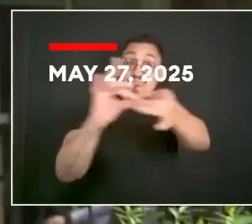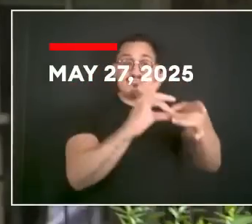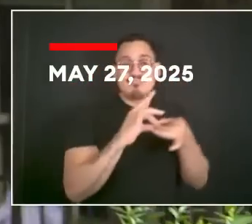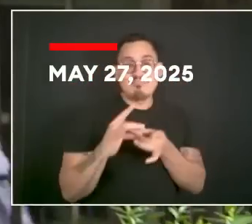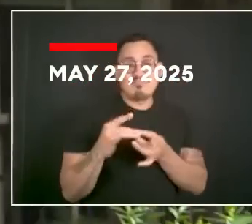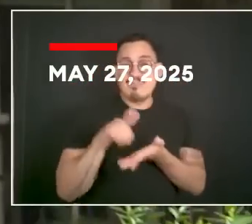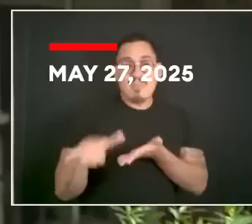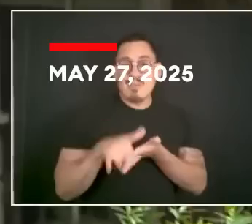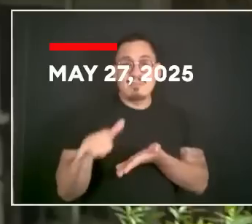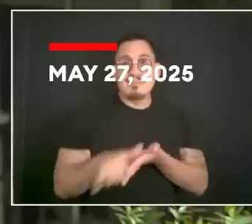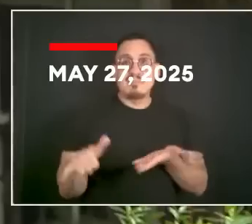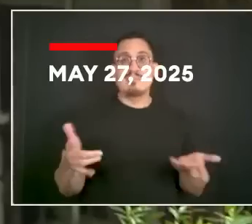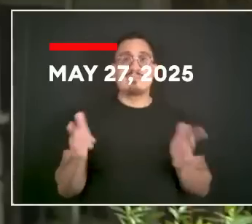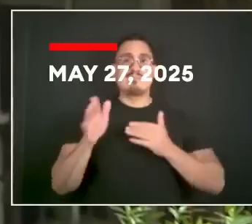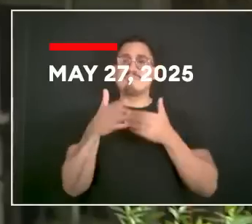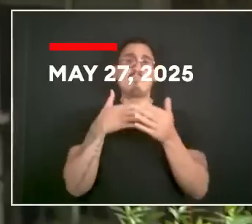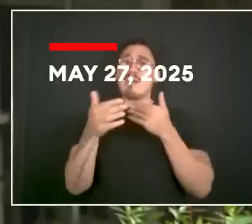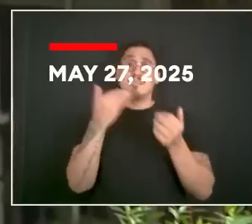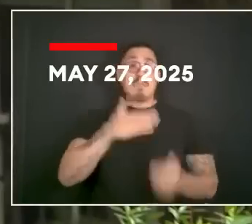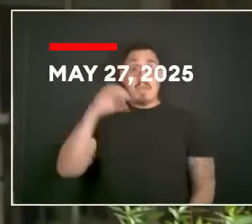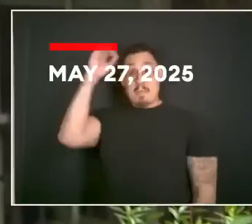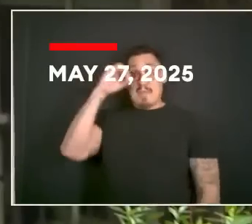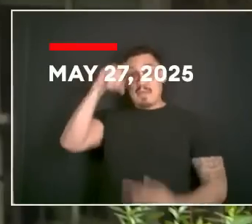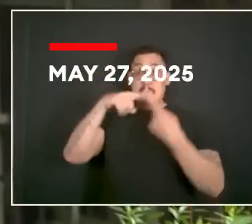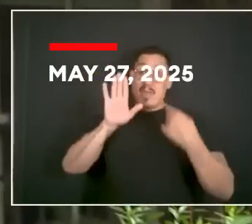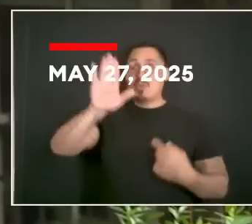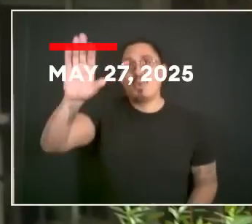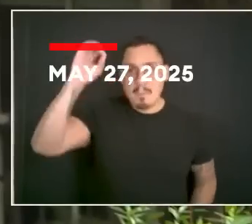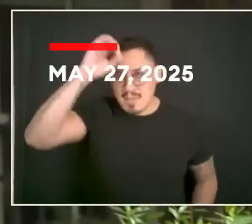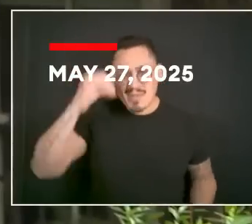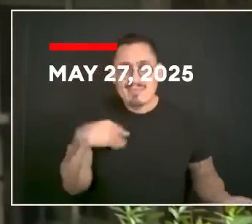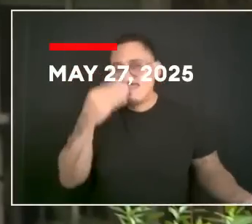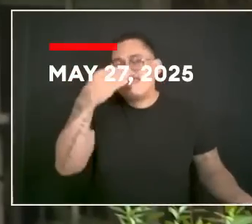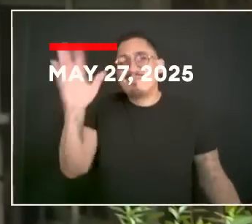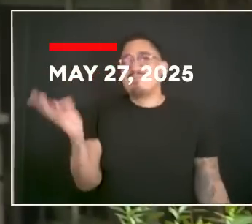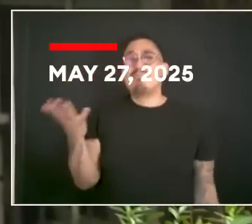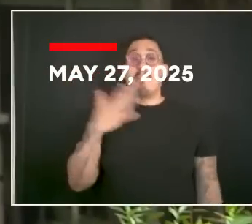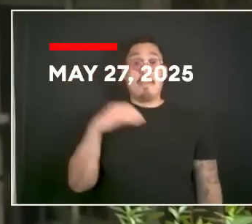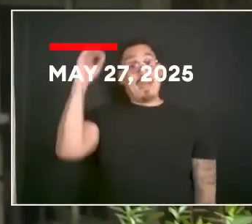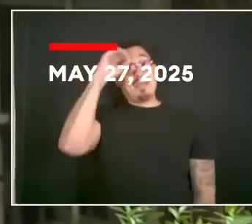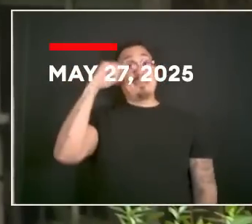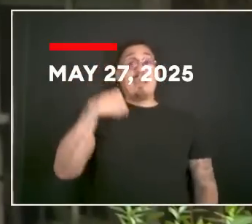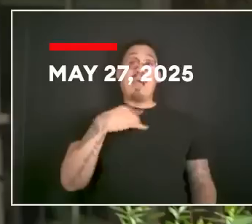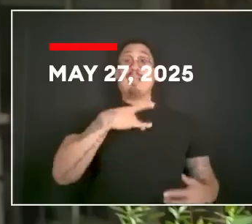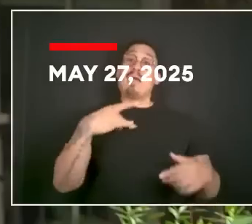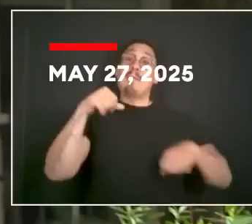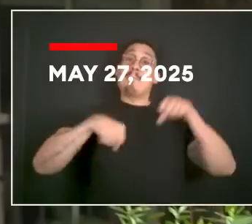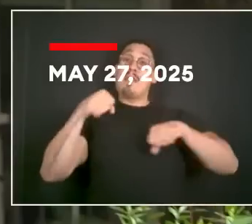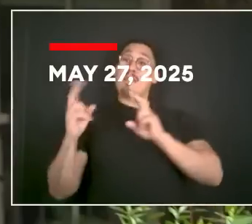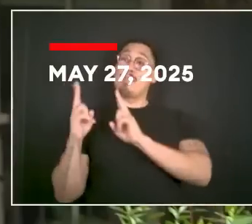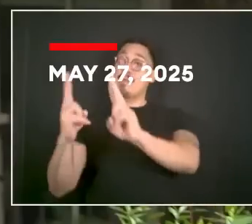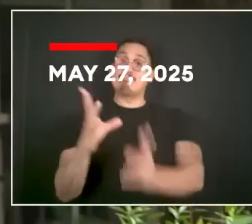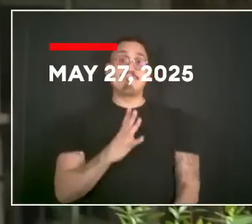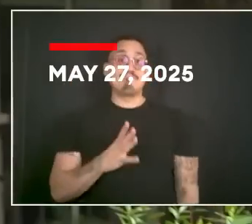It's not my opinion that matters. He shared his opinion. I just shared with you. I like bike lanes. I like bike lanes. But have we put